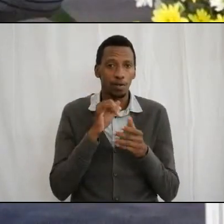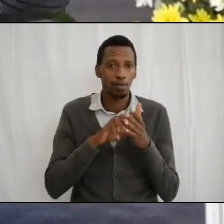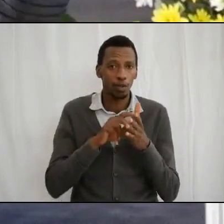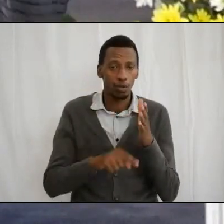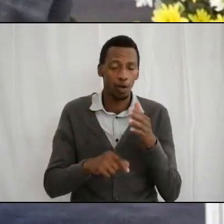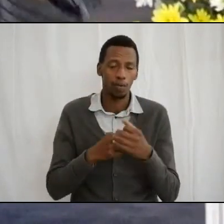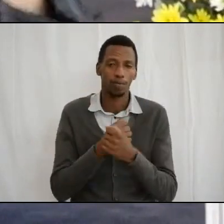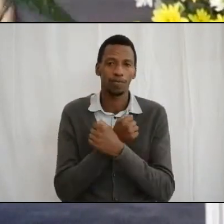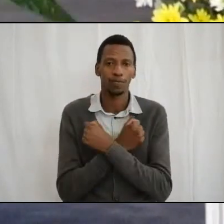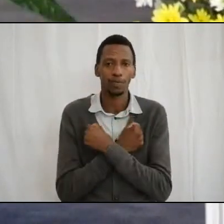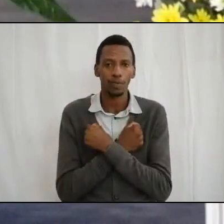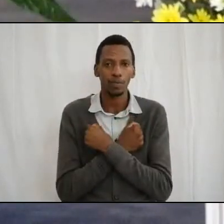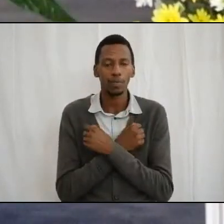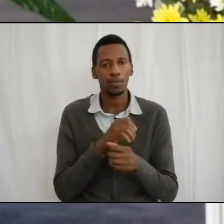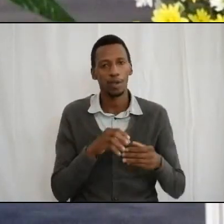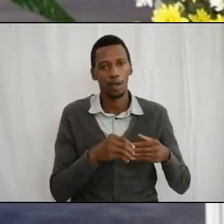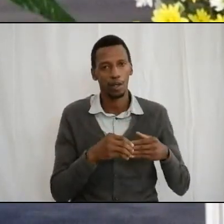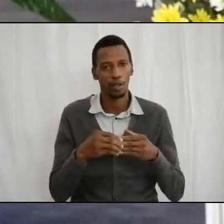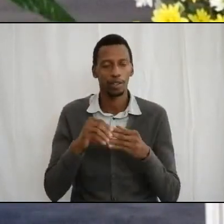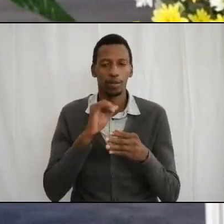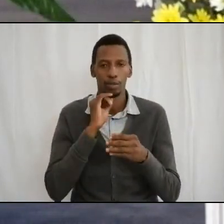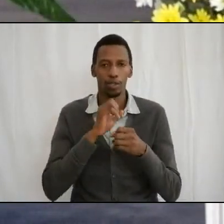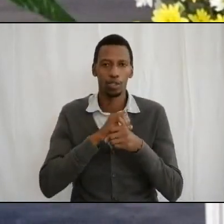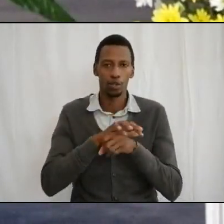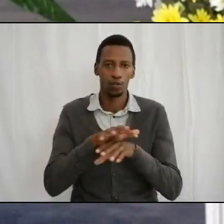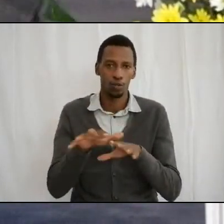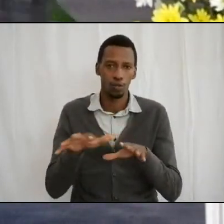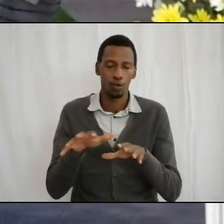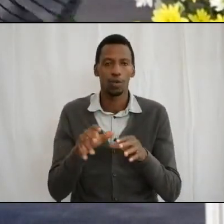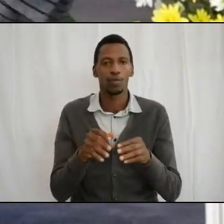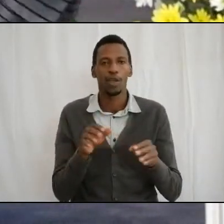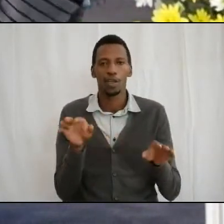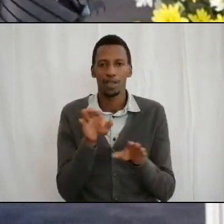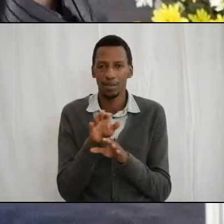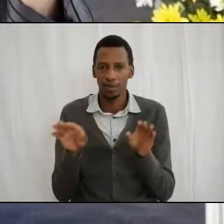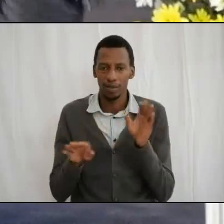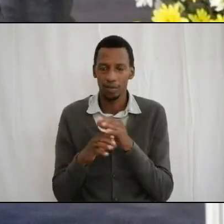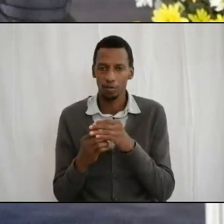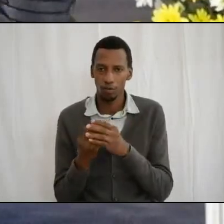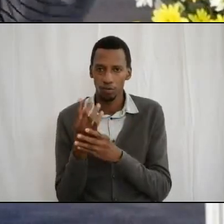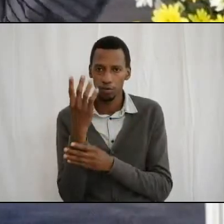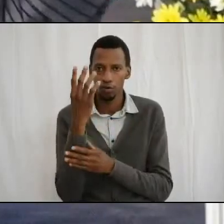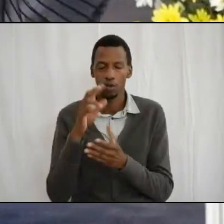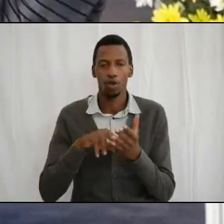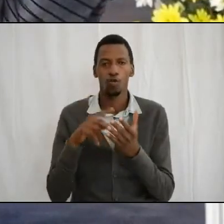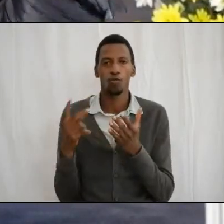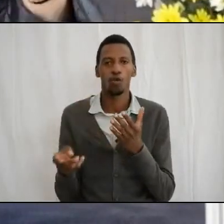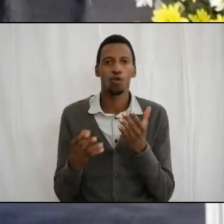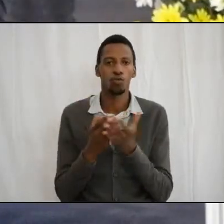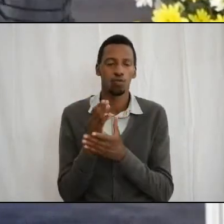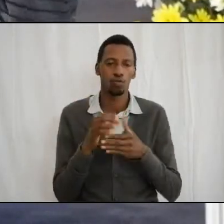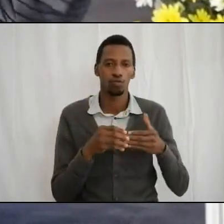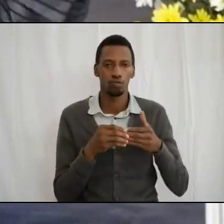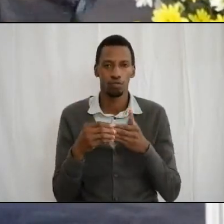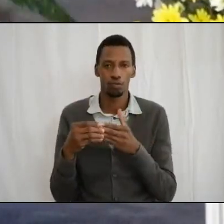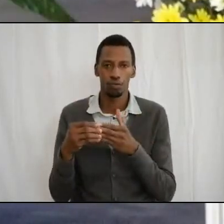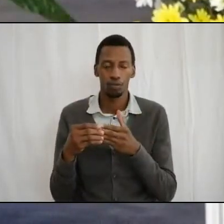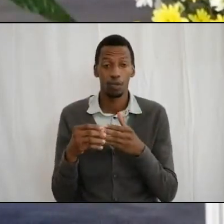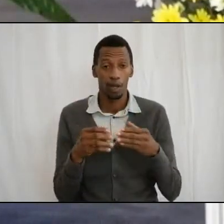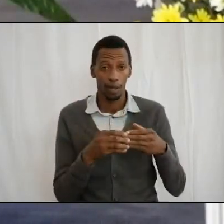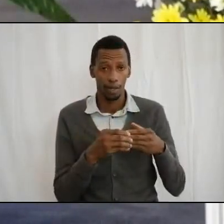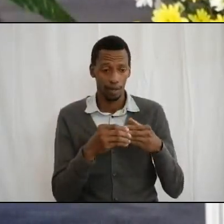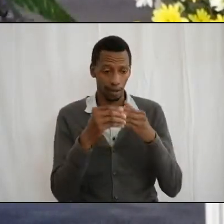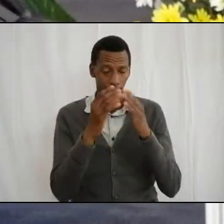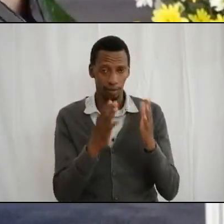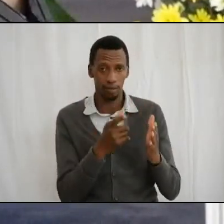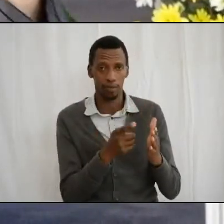influence. Everything rises and falls on leadership. And true leaders show resilience. They